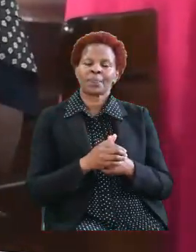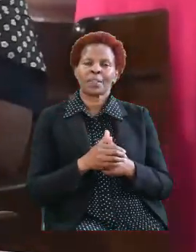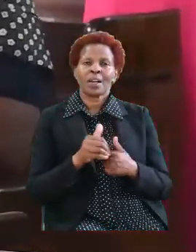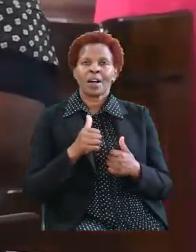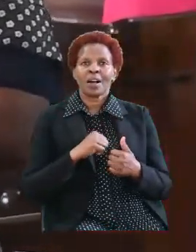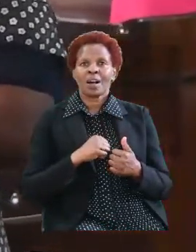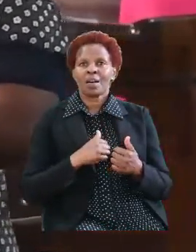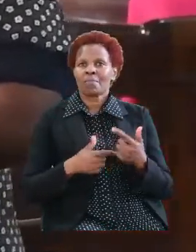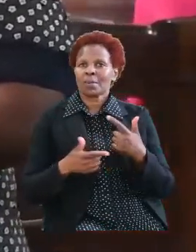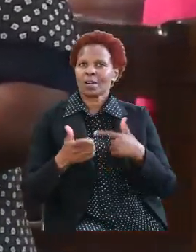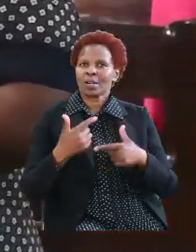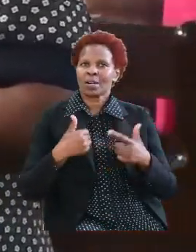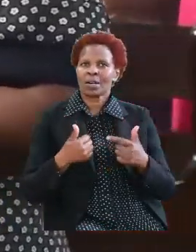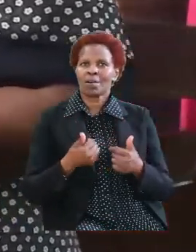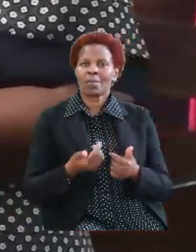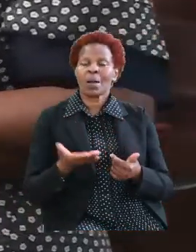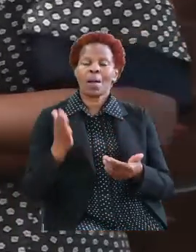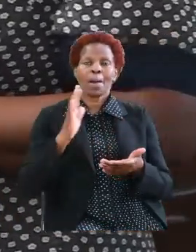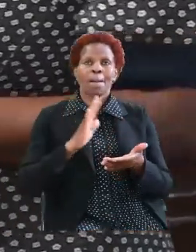narudi,